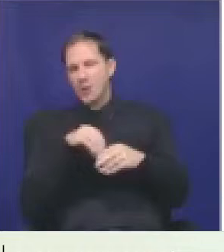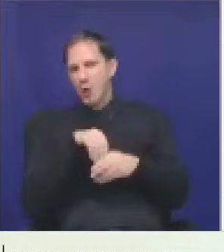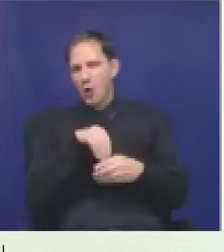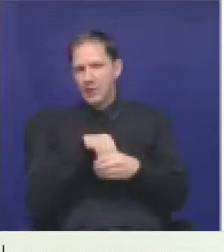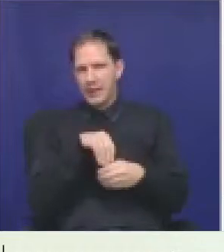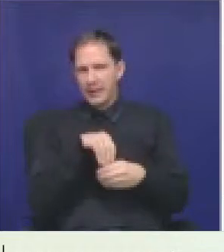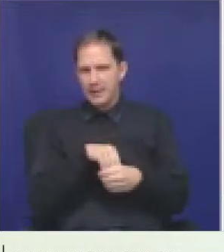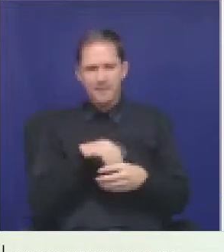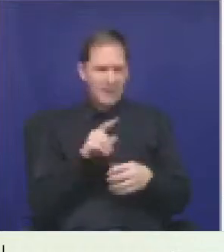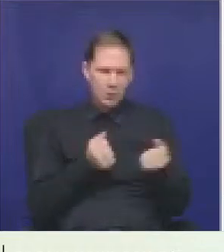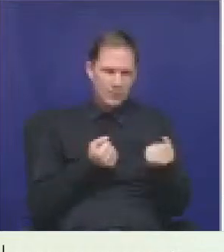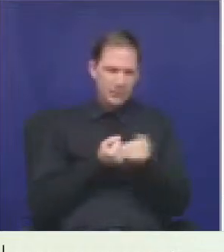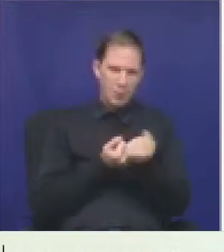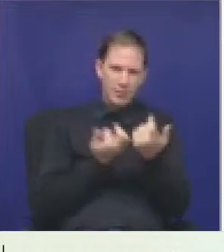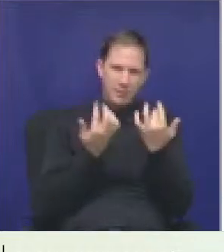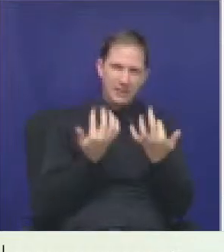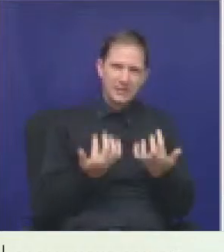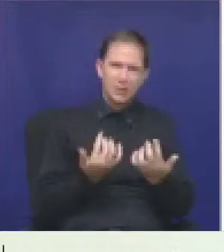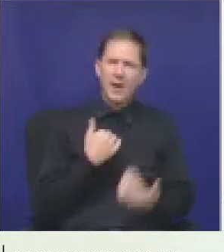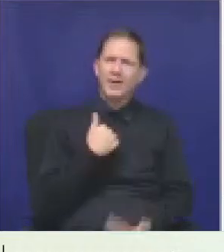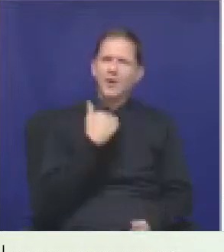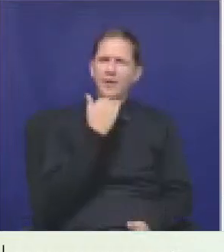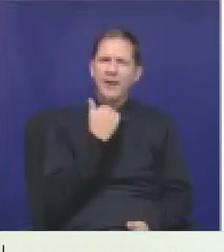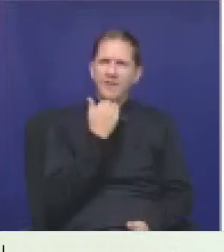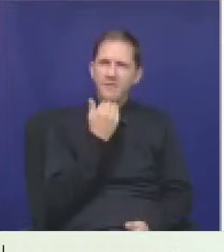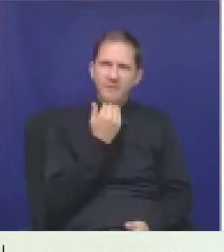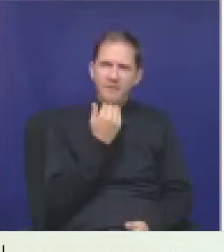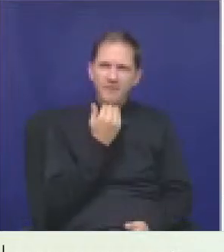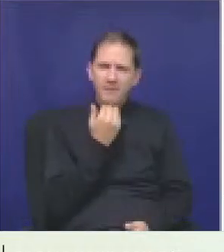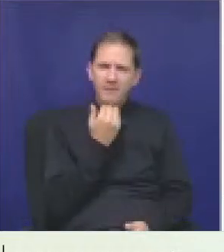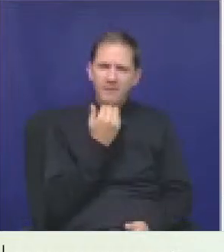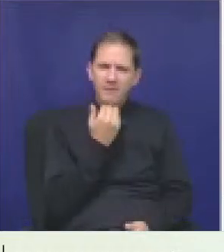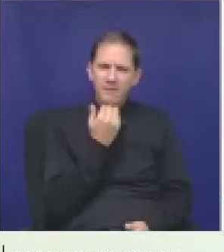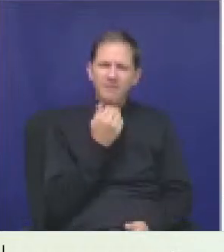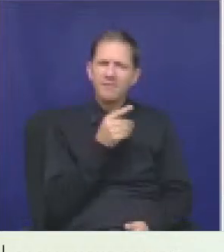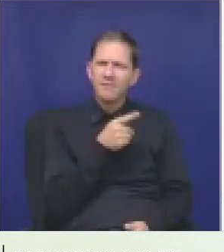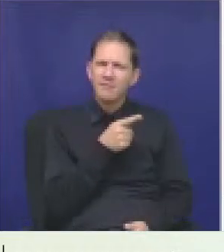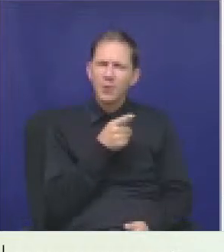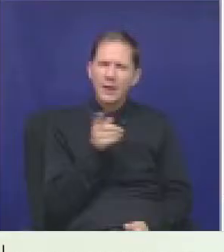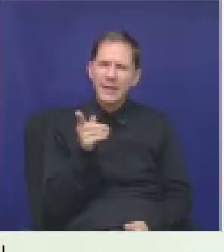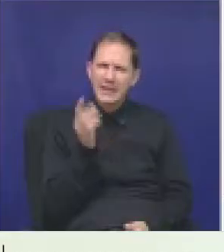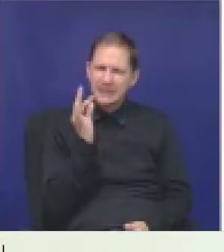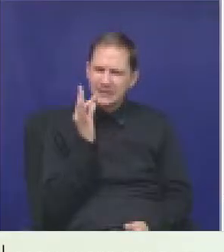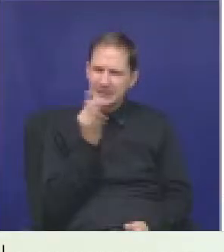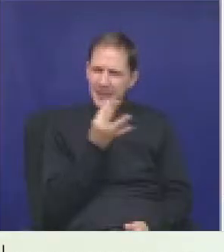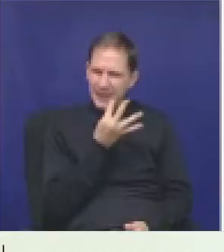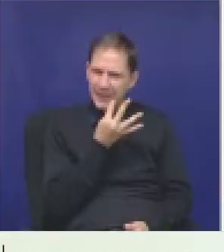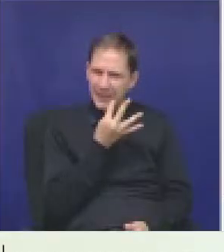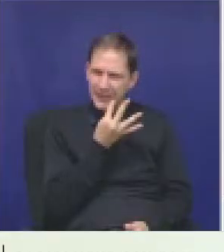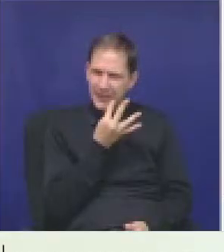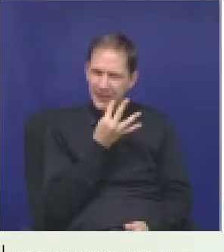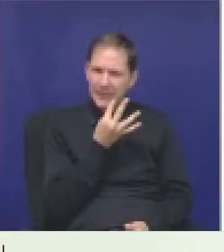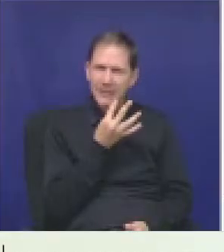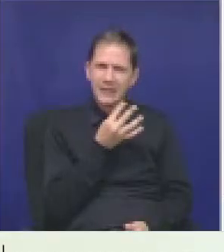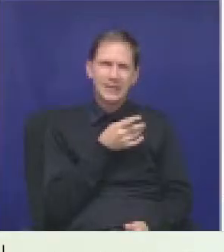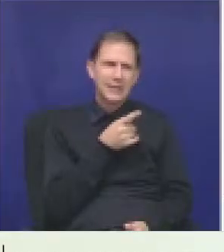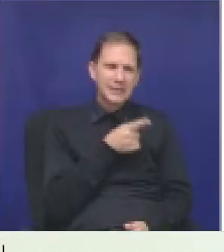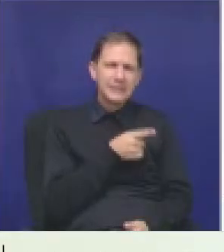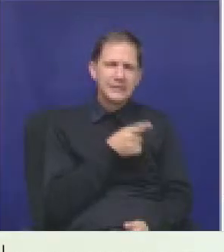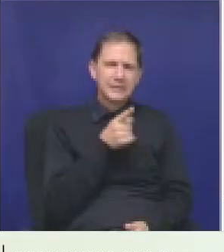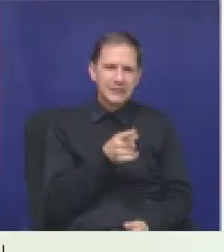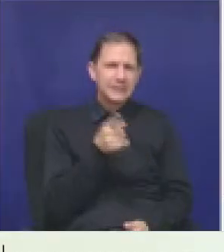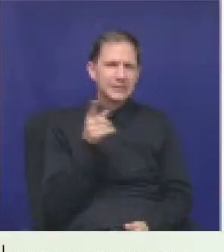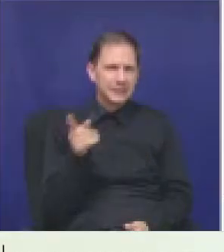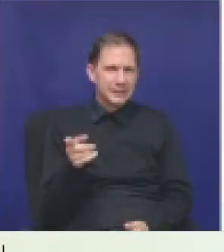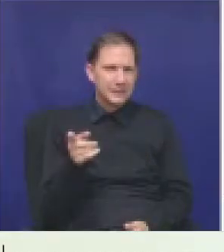but say they don't support the budget because it's not enough. Inadvertently, what these members are saying, the Honourable Gama, the Honourable Maduwana, the Honourable